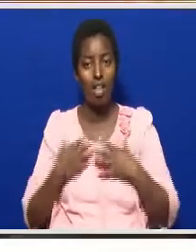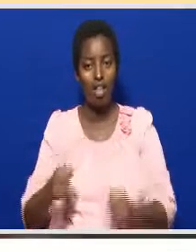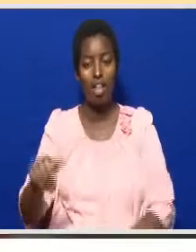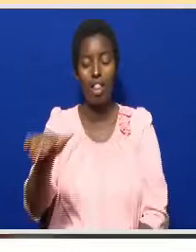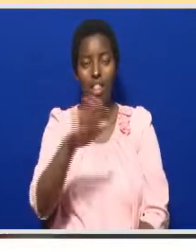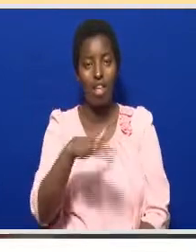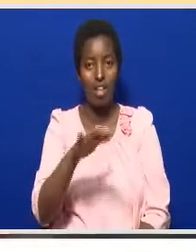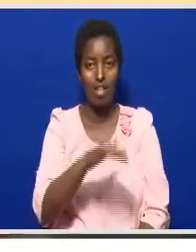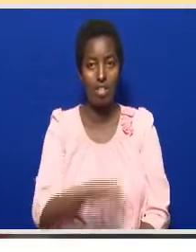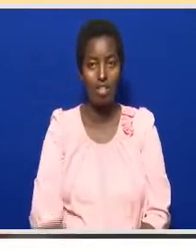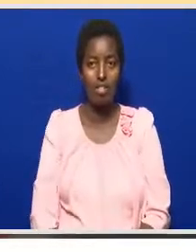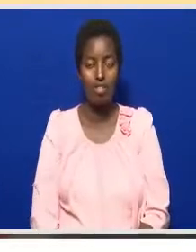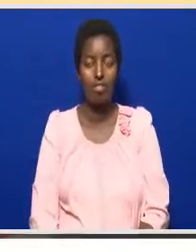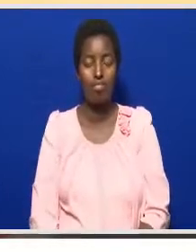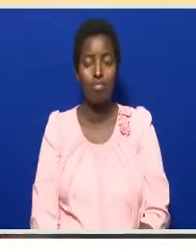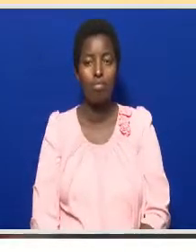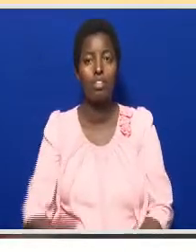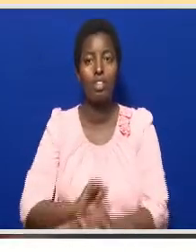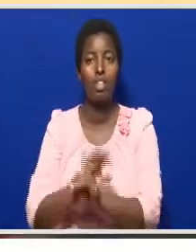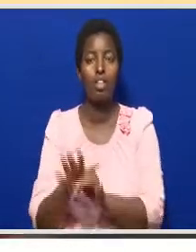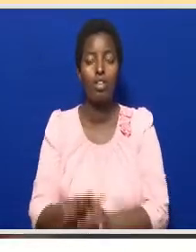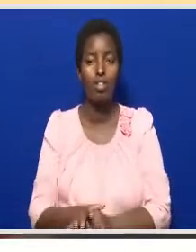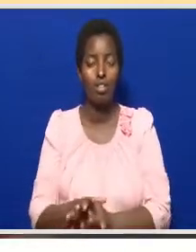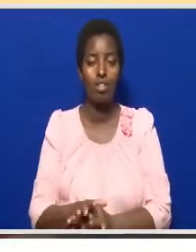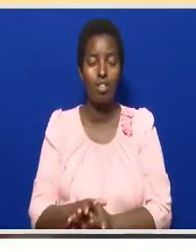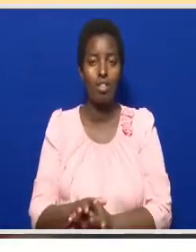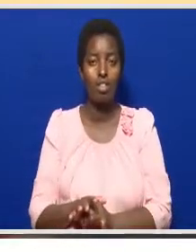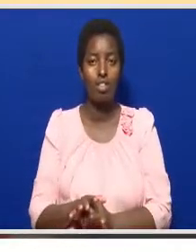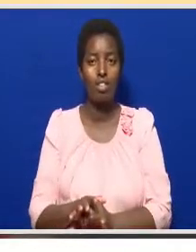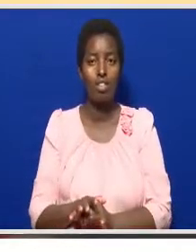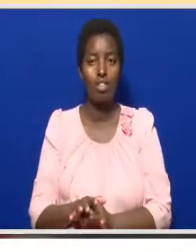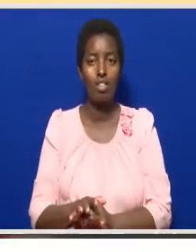sectors. COVID is back in a big way.